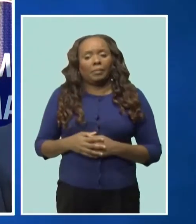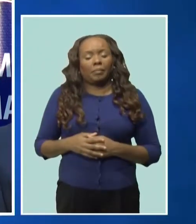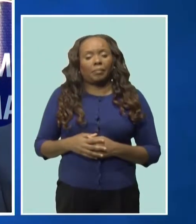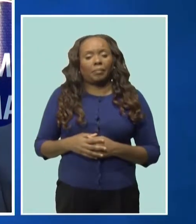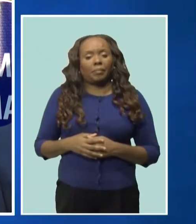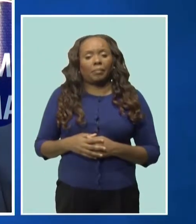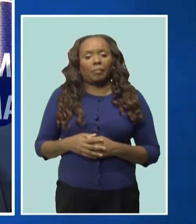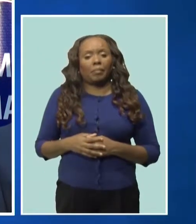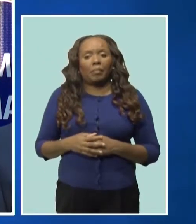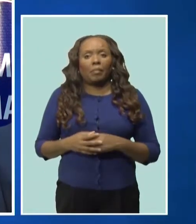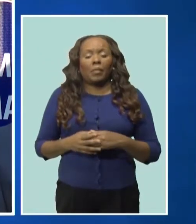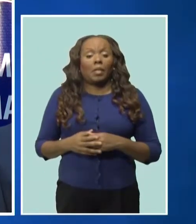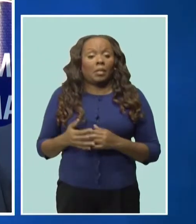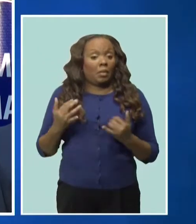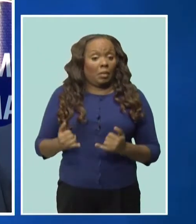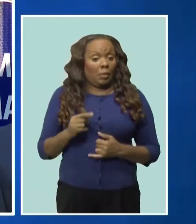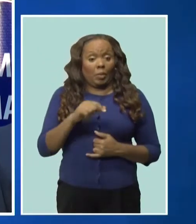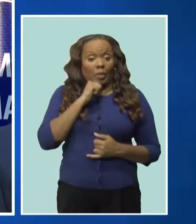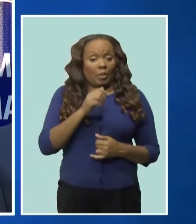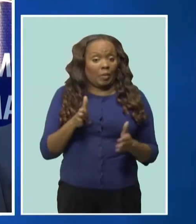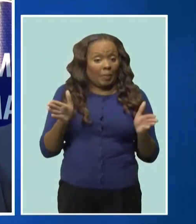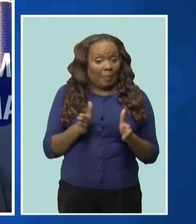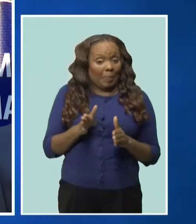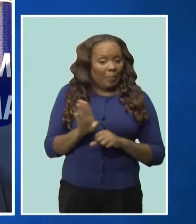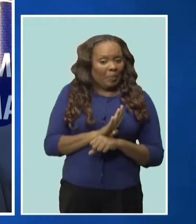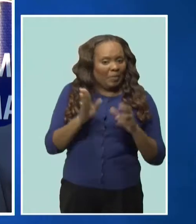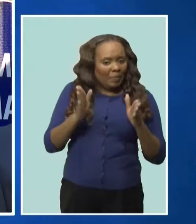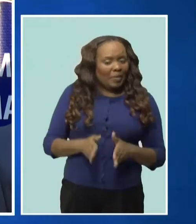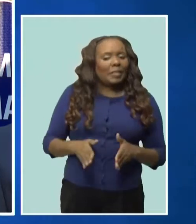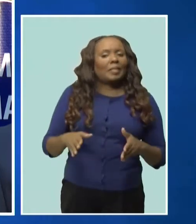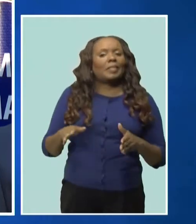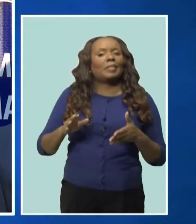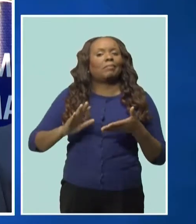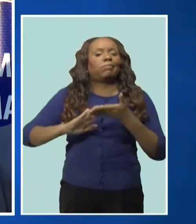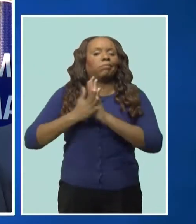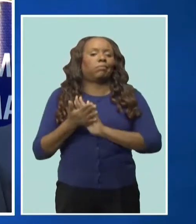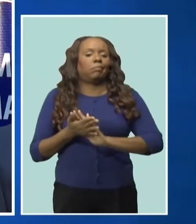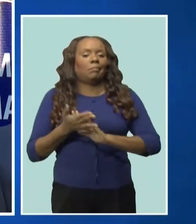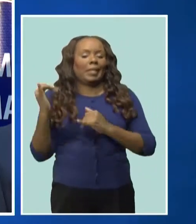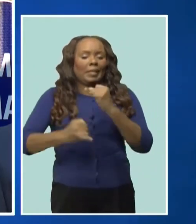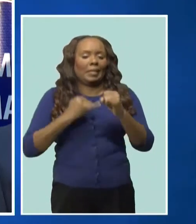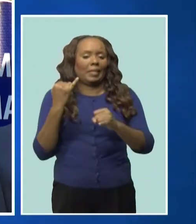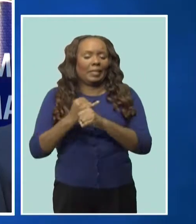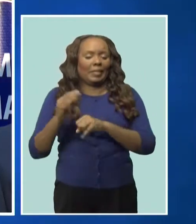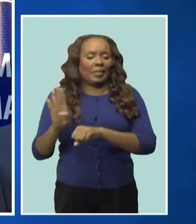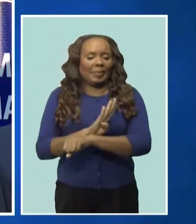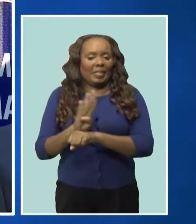we now take you from being a small business person to being an international or global business person.